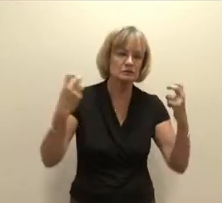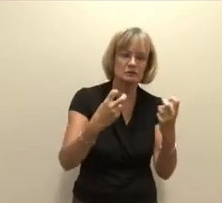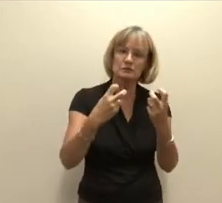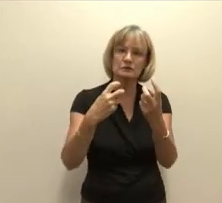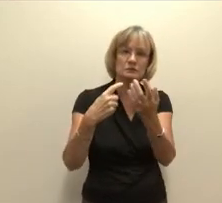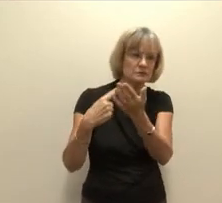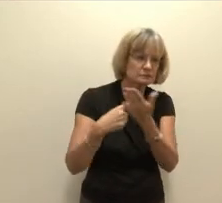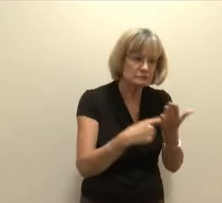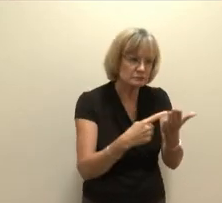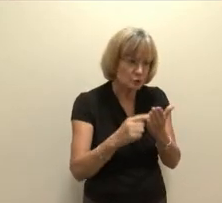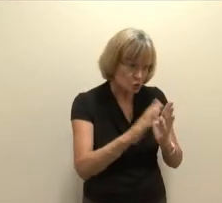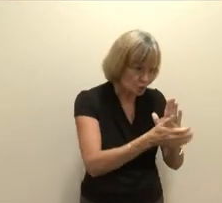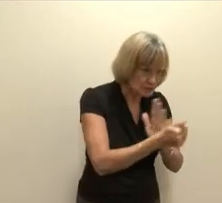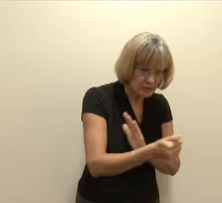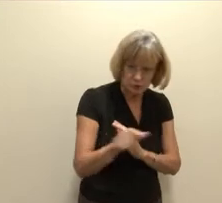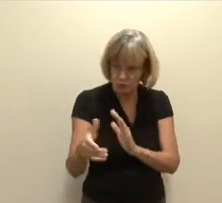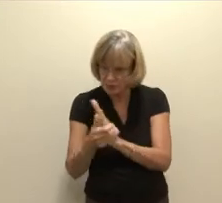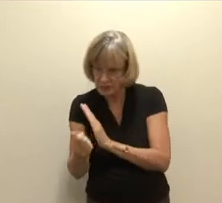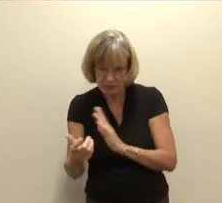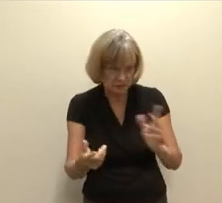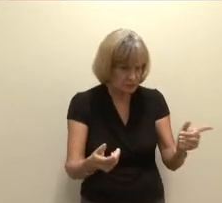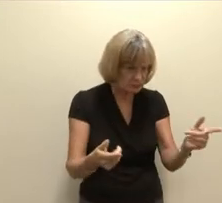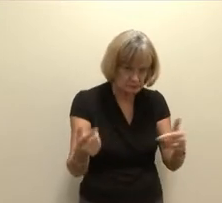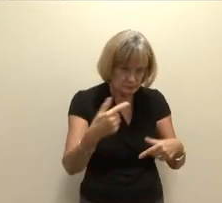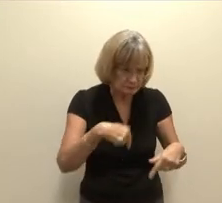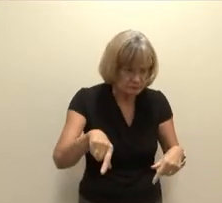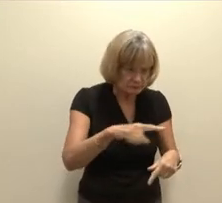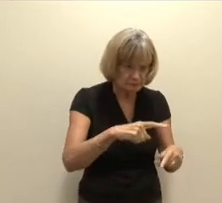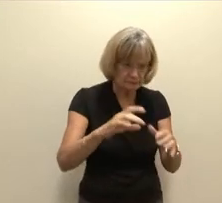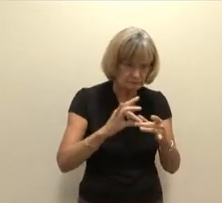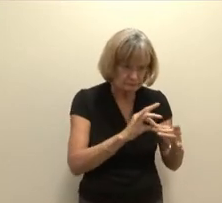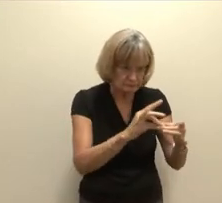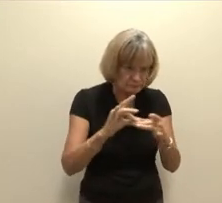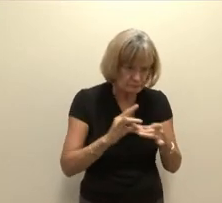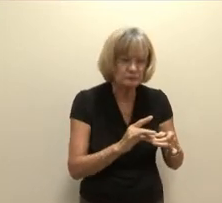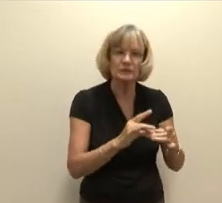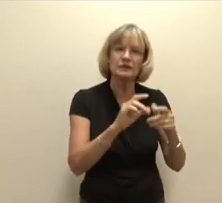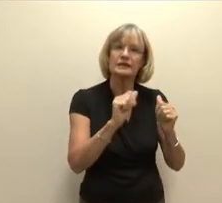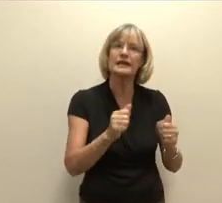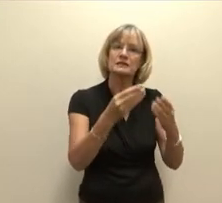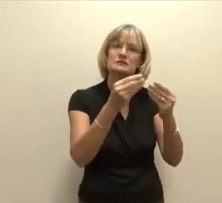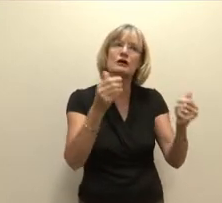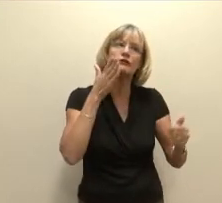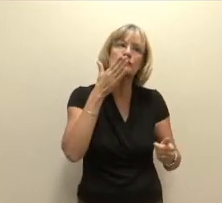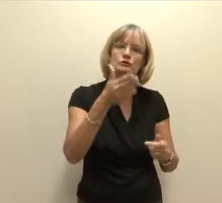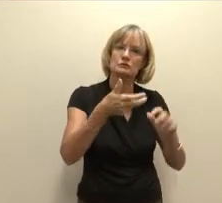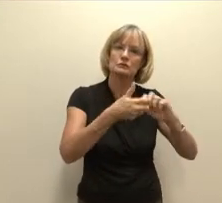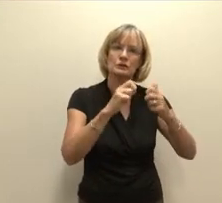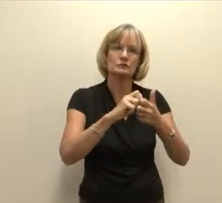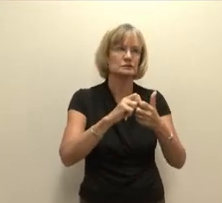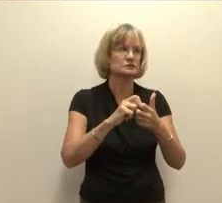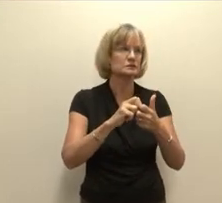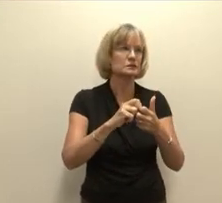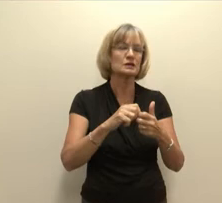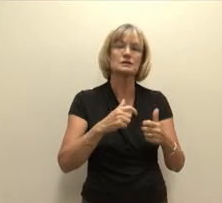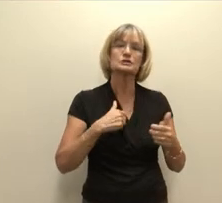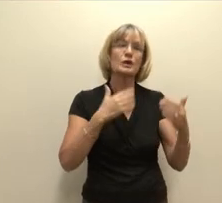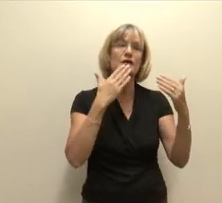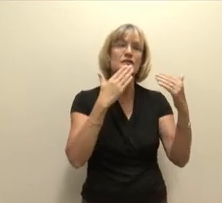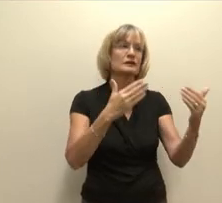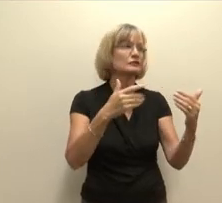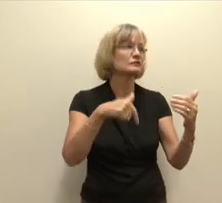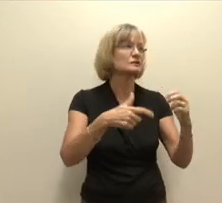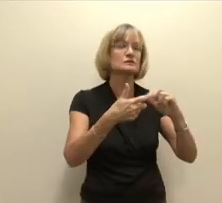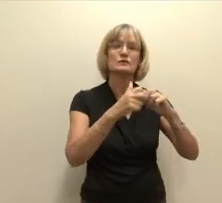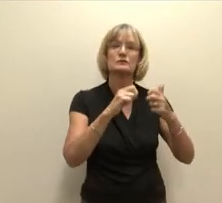sharing their talents that we'll face the future and solve the problems that we need to. So I thank you for the opportunity